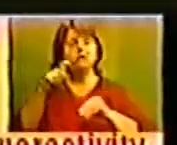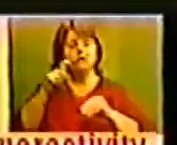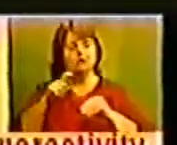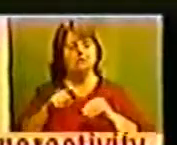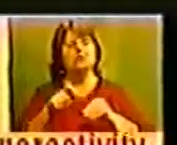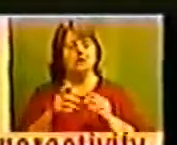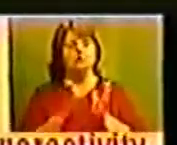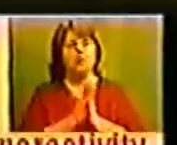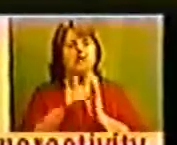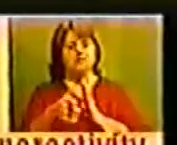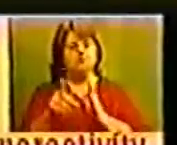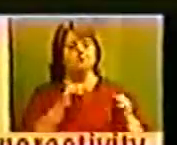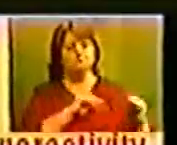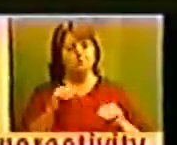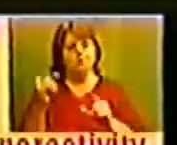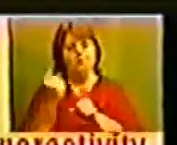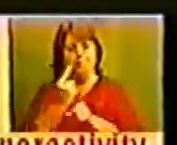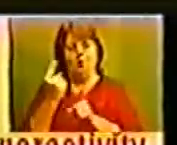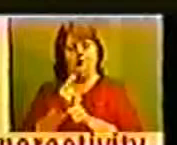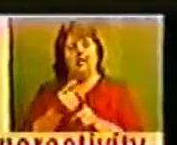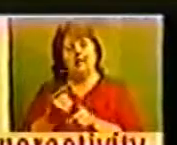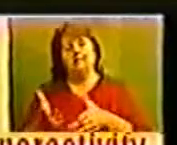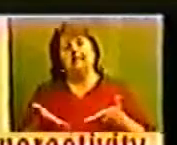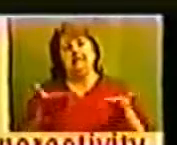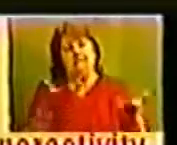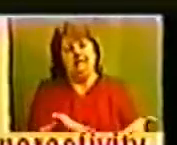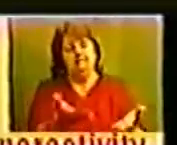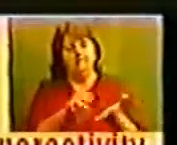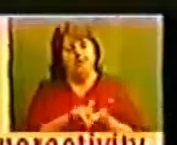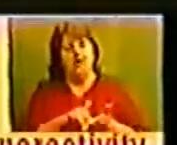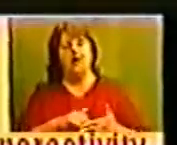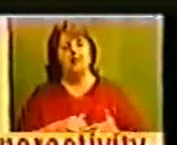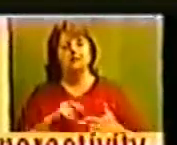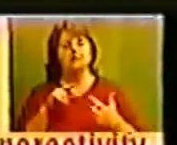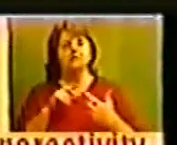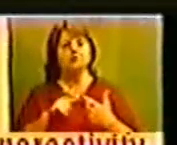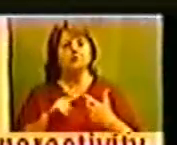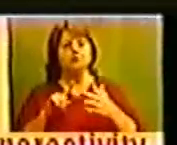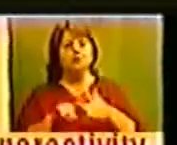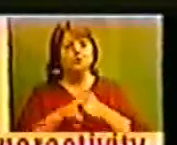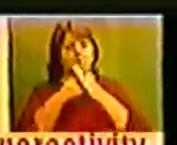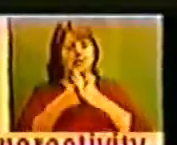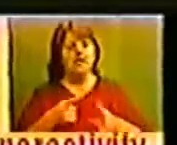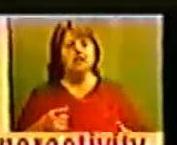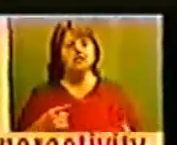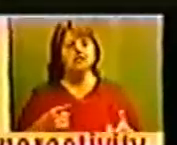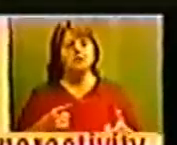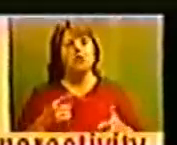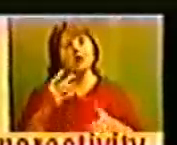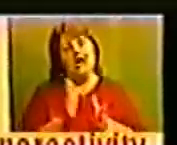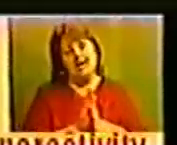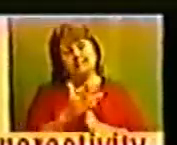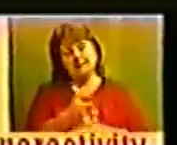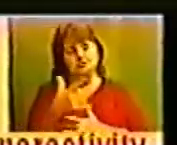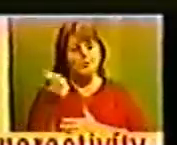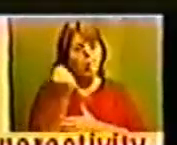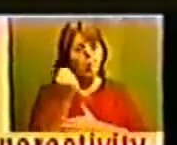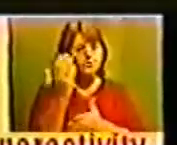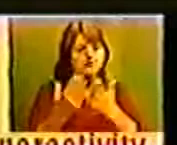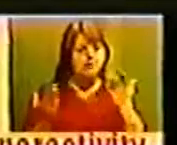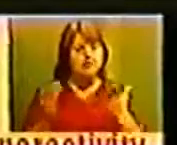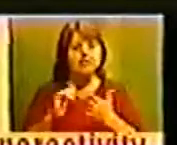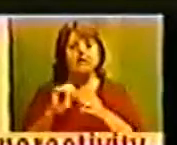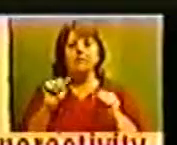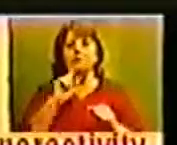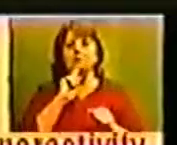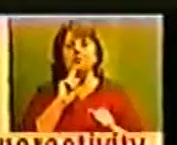around inappropriately, create an appropriate physical activity for them to engage in. Or you could ask them to hold something.